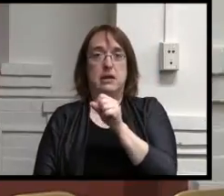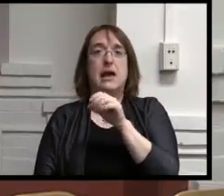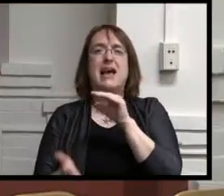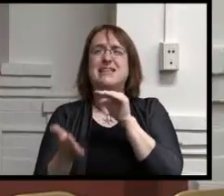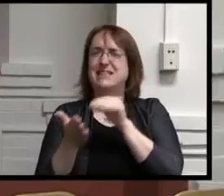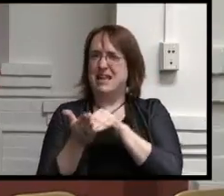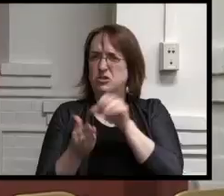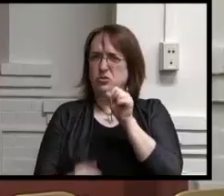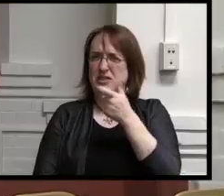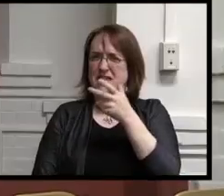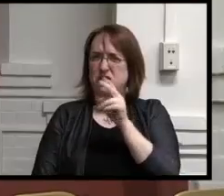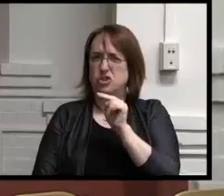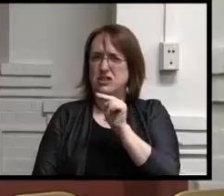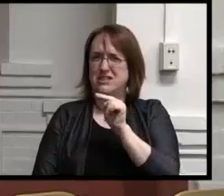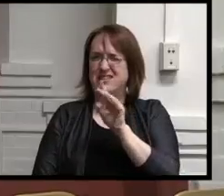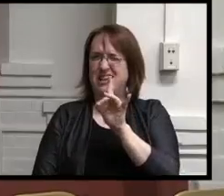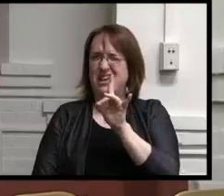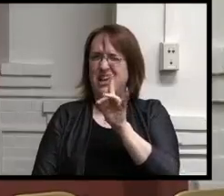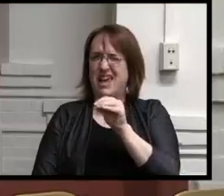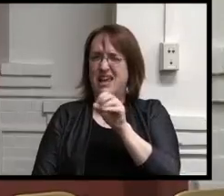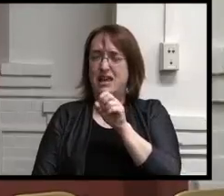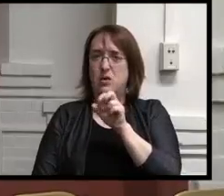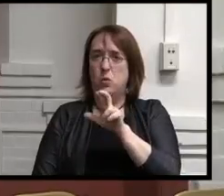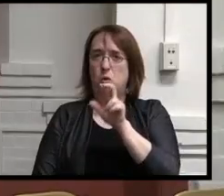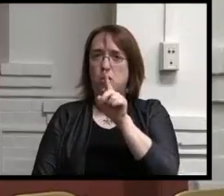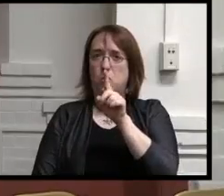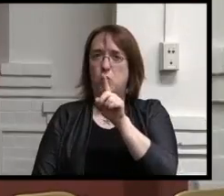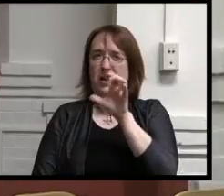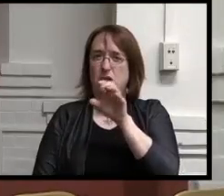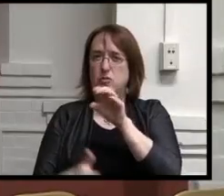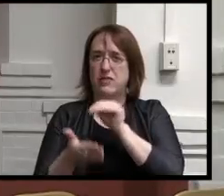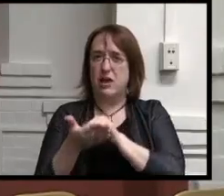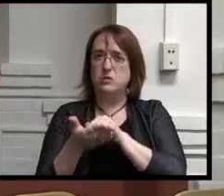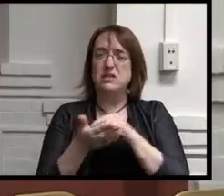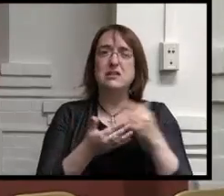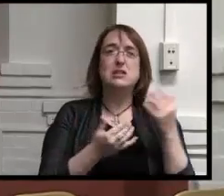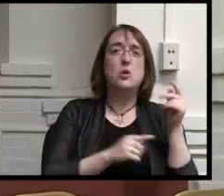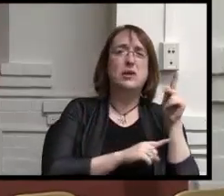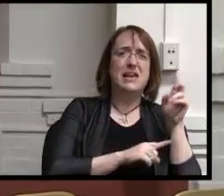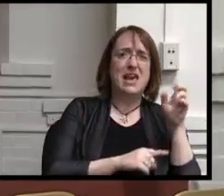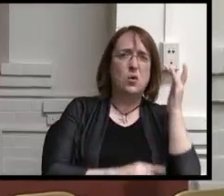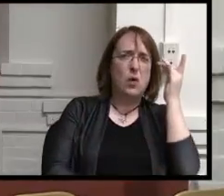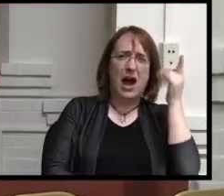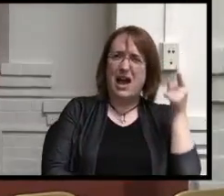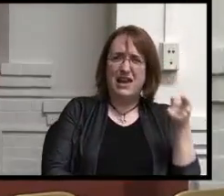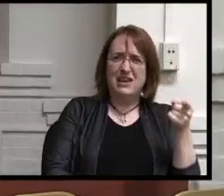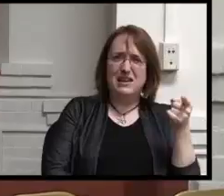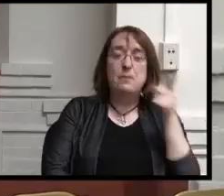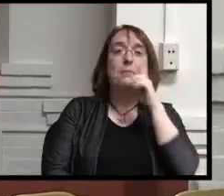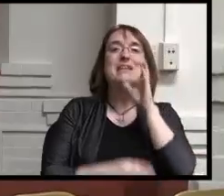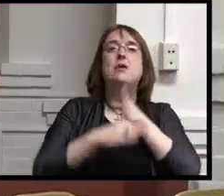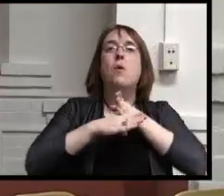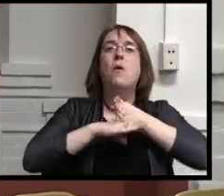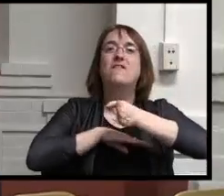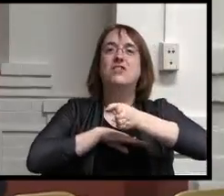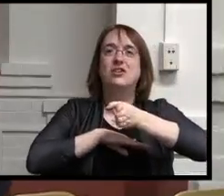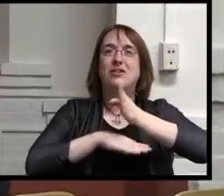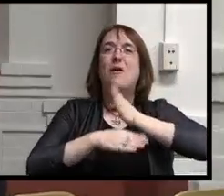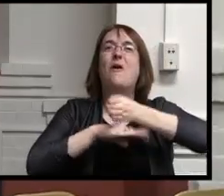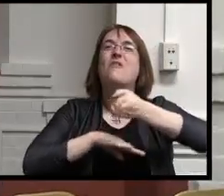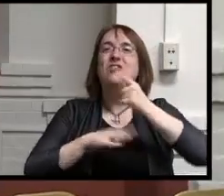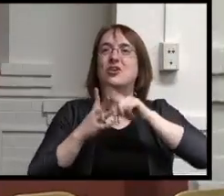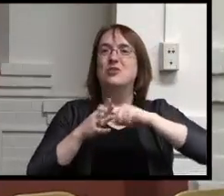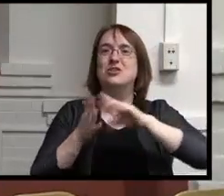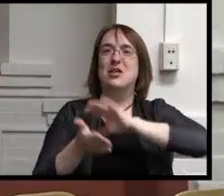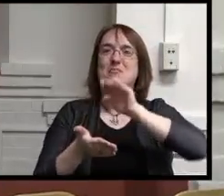Station has either 80 or 100,000 just for furnishings. So why are we approving this? Because it's over the $10,000 limit Right.